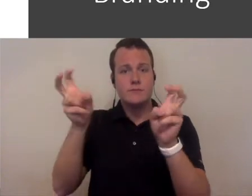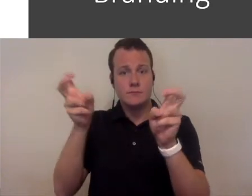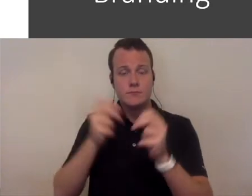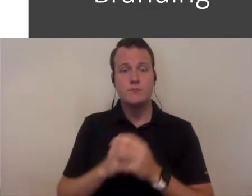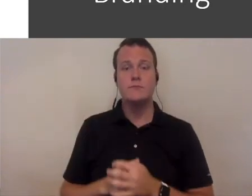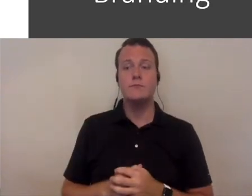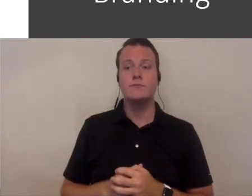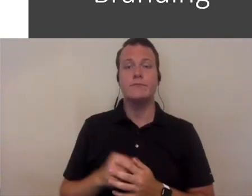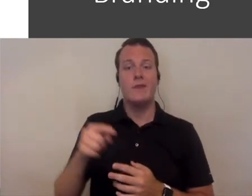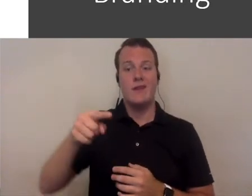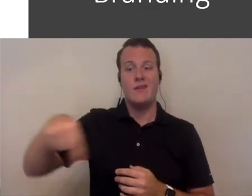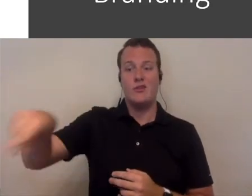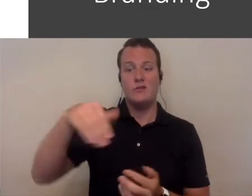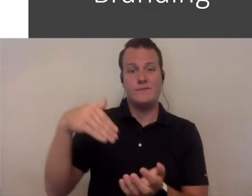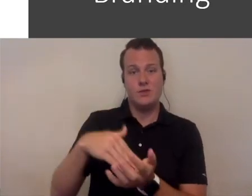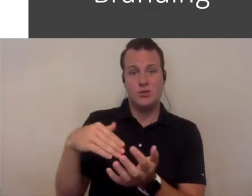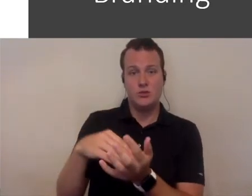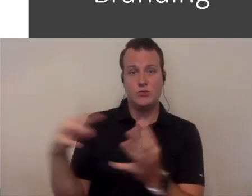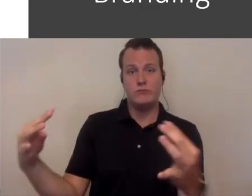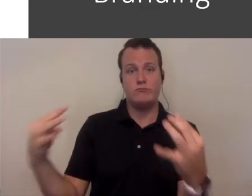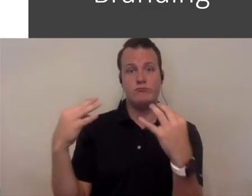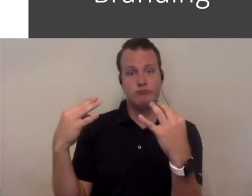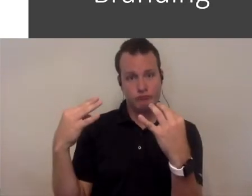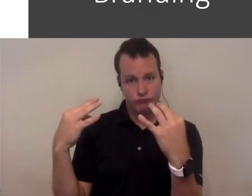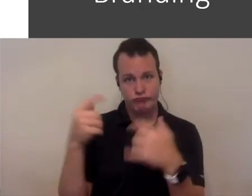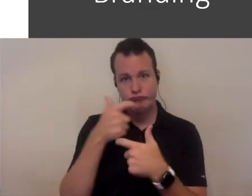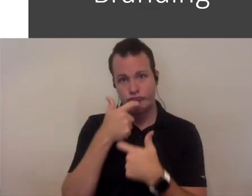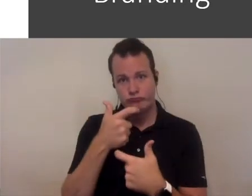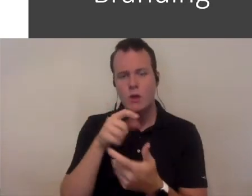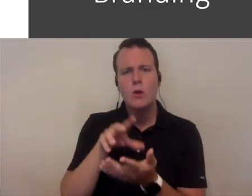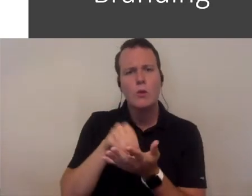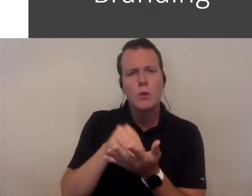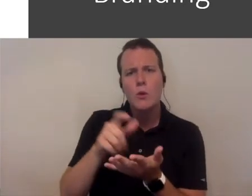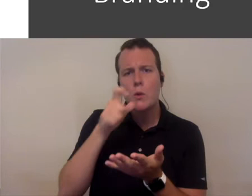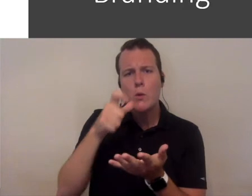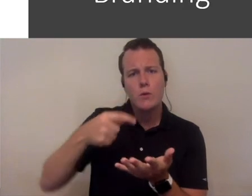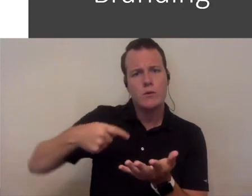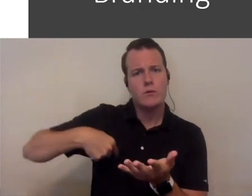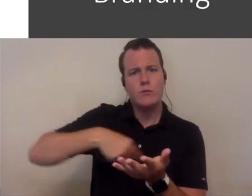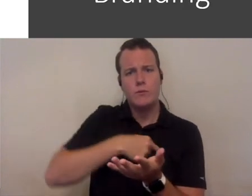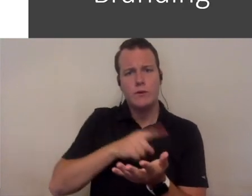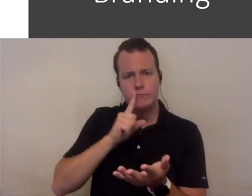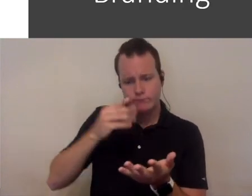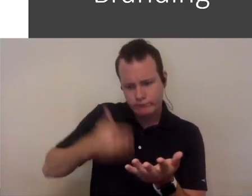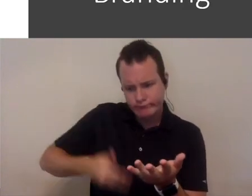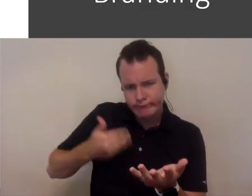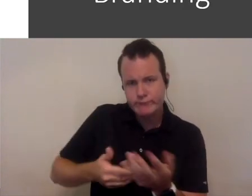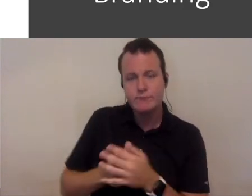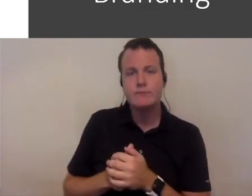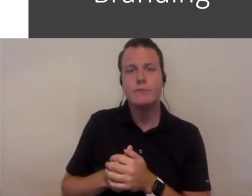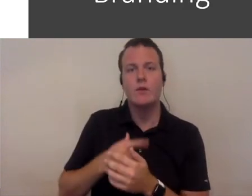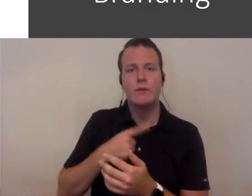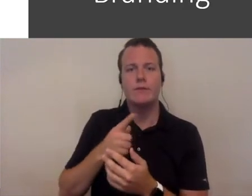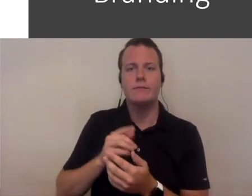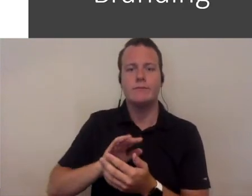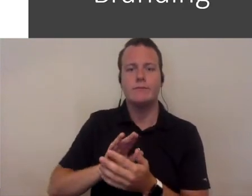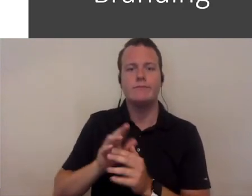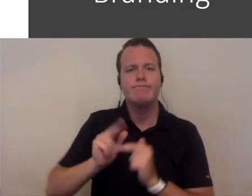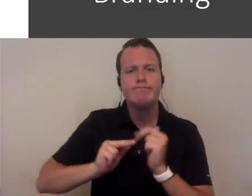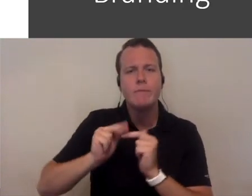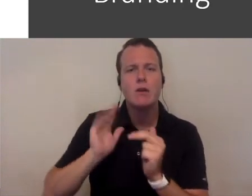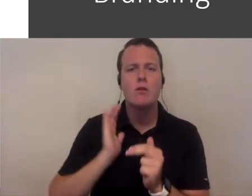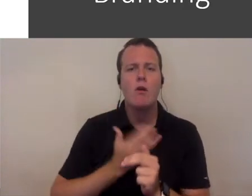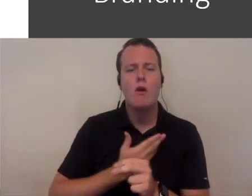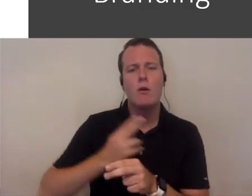they got to know who we were. And we were able to build a reputation within the community. What is